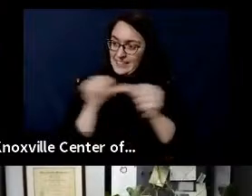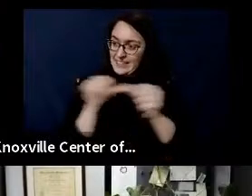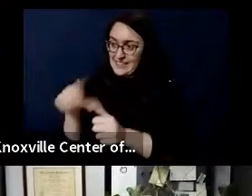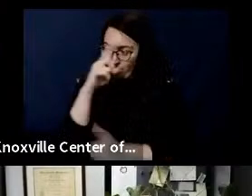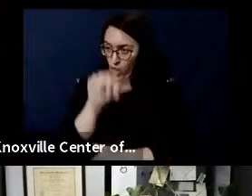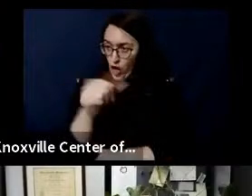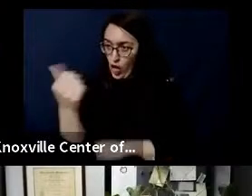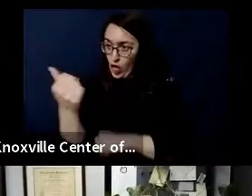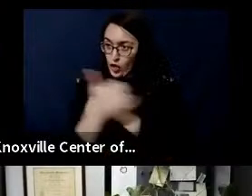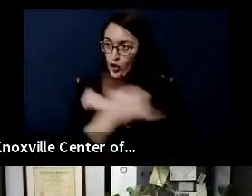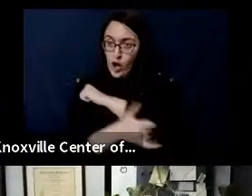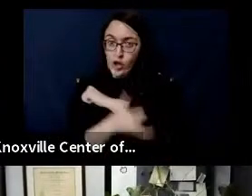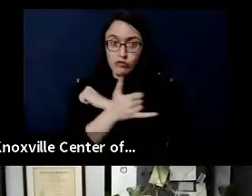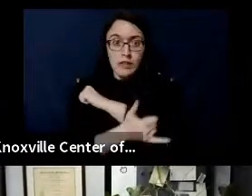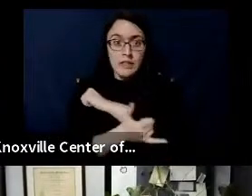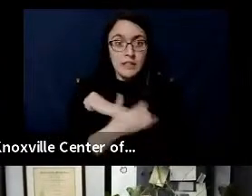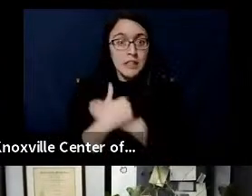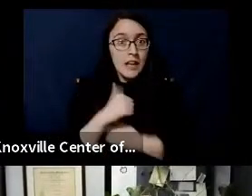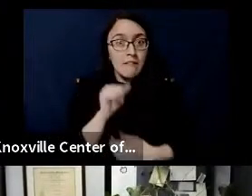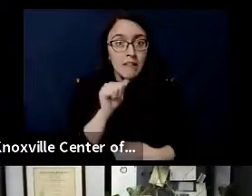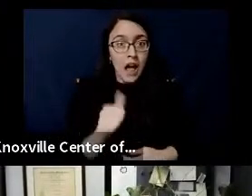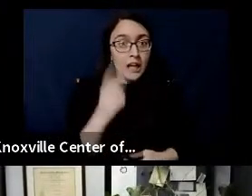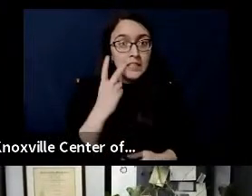seen that data.